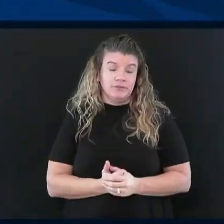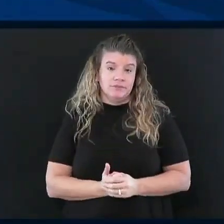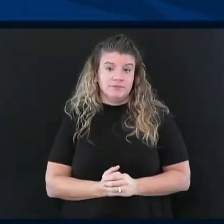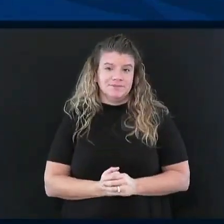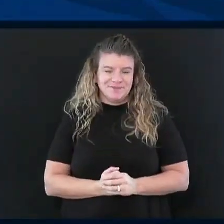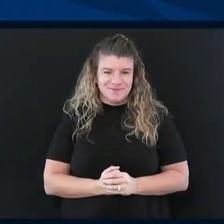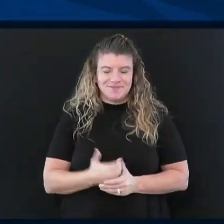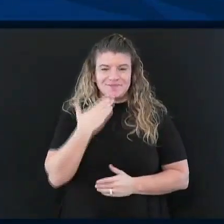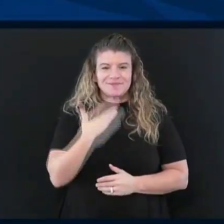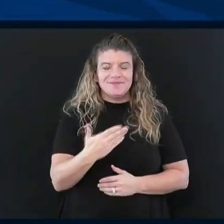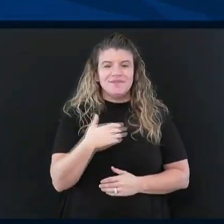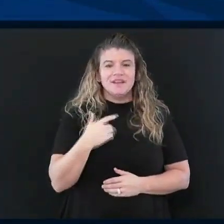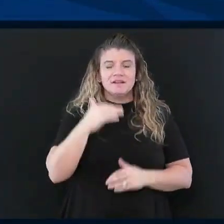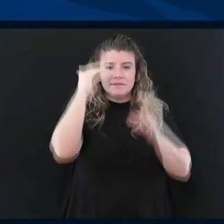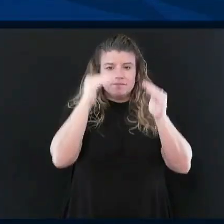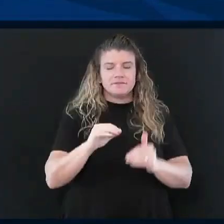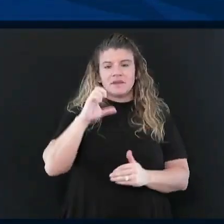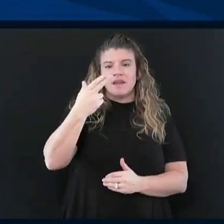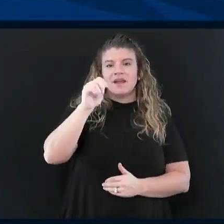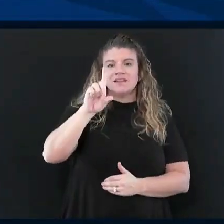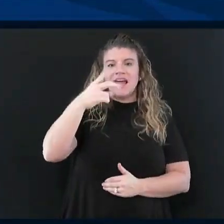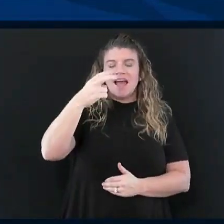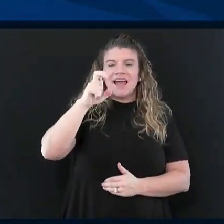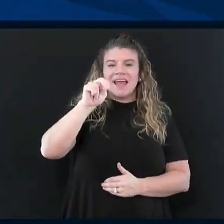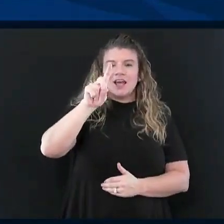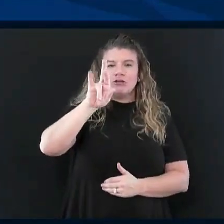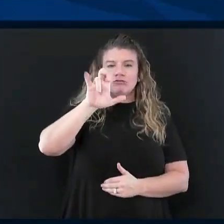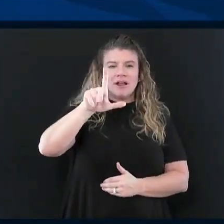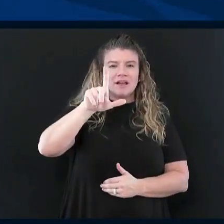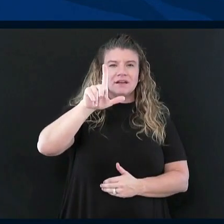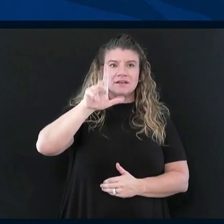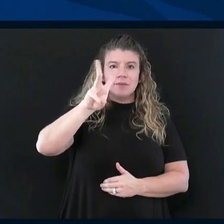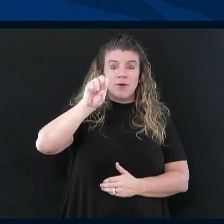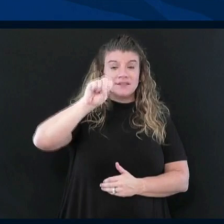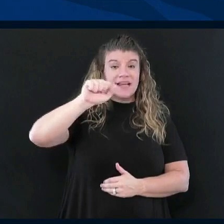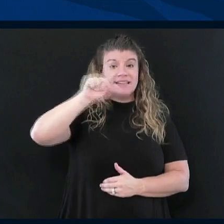All right, thank you, Paul. Next to Chad Hedrick with WSAZ.